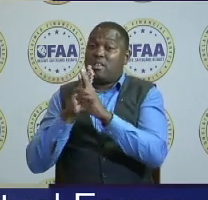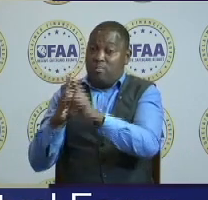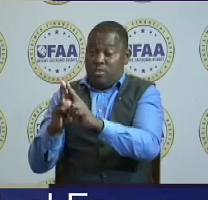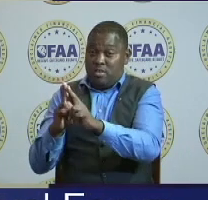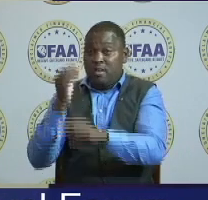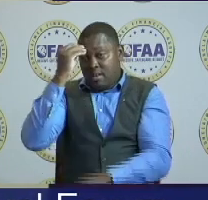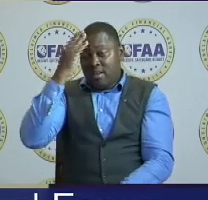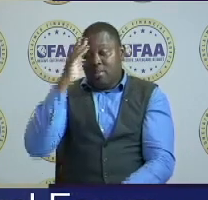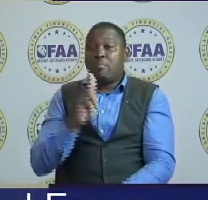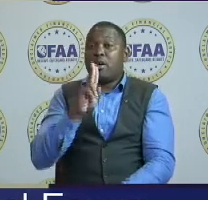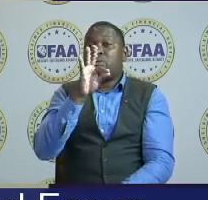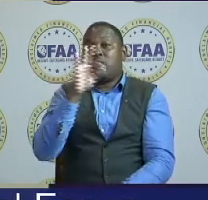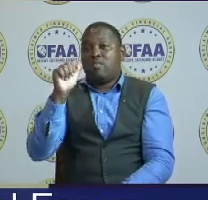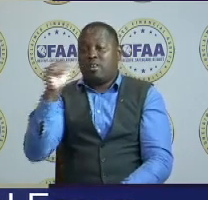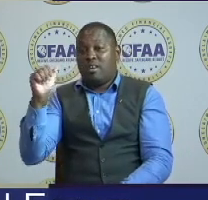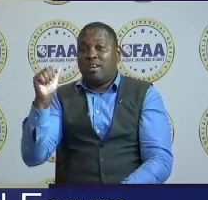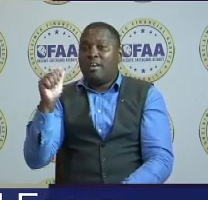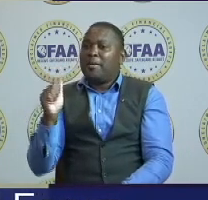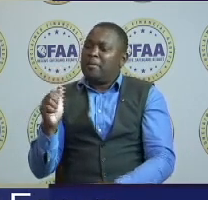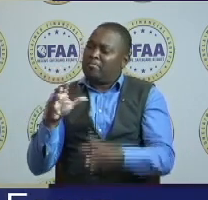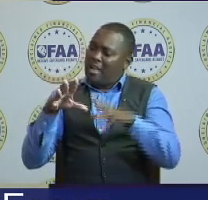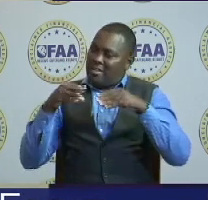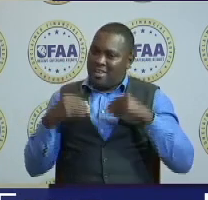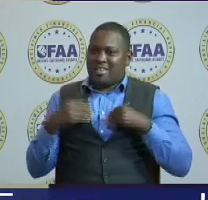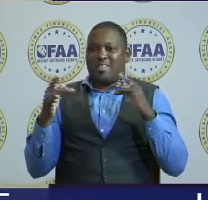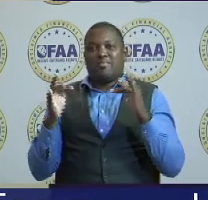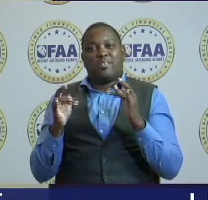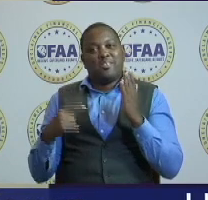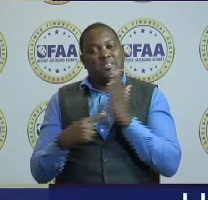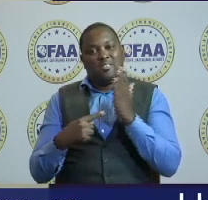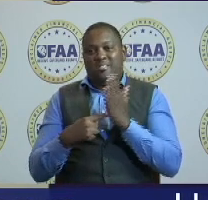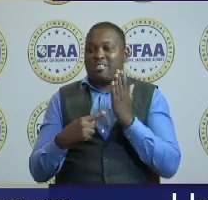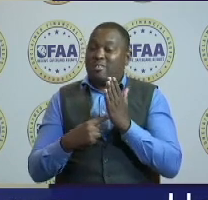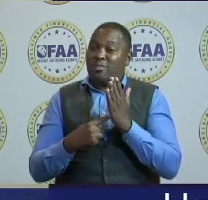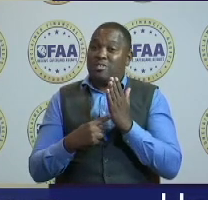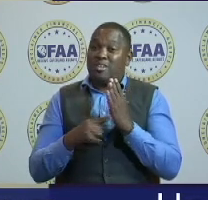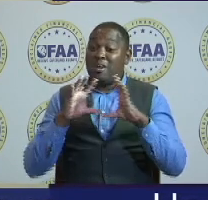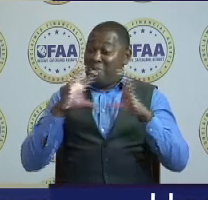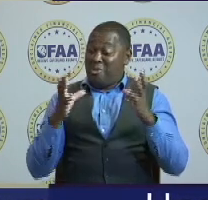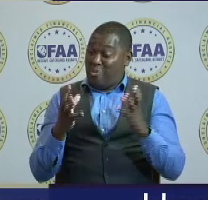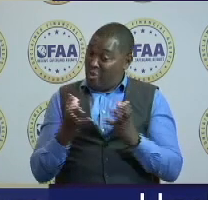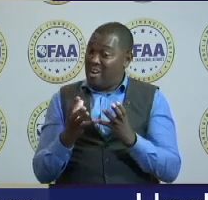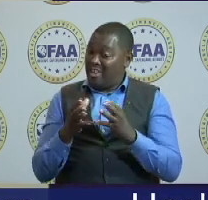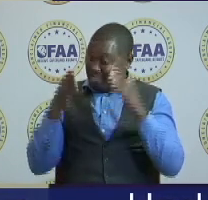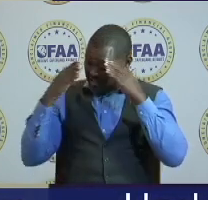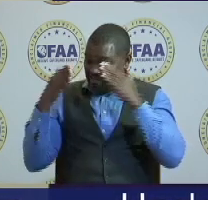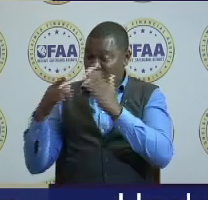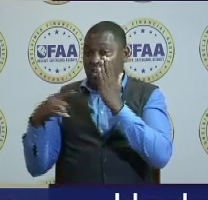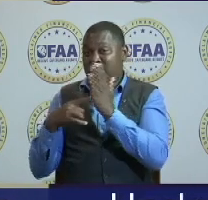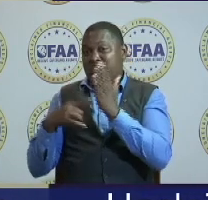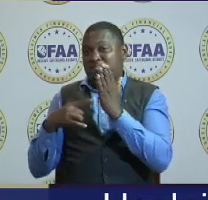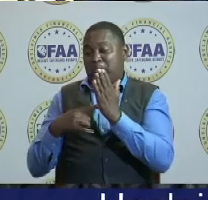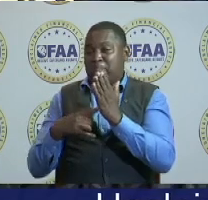is embracing technology, and as the world is moving forward, we're also together with that. I think CEO and his team are really in touch